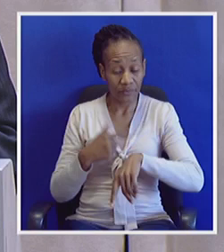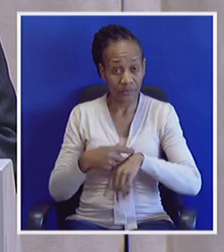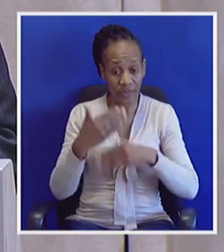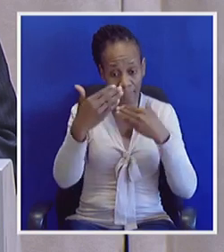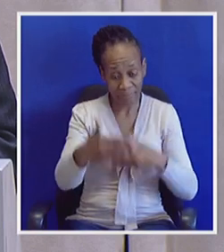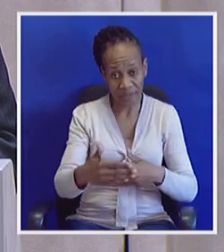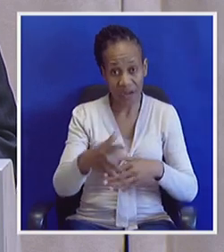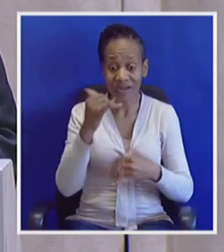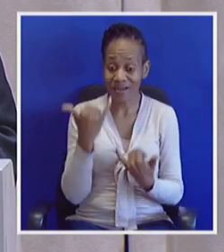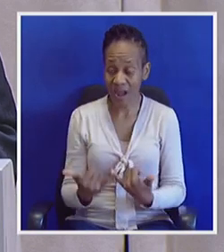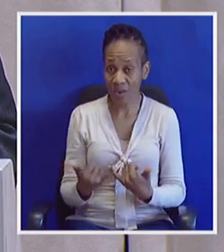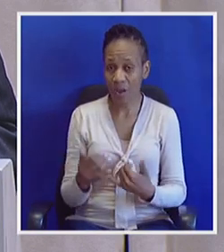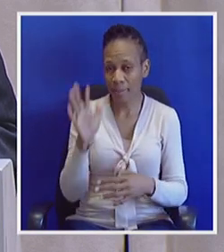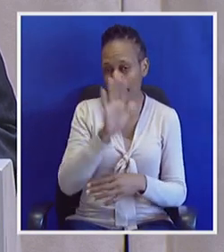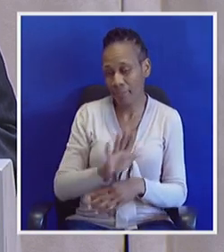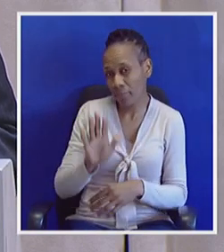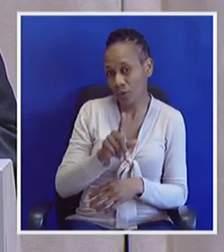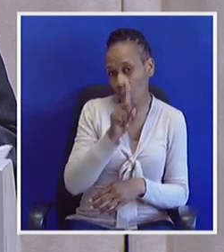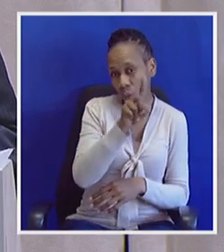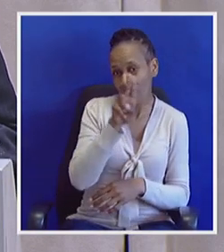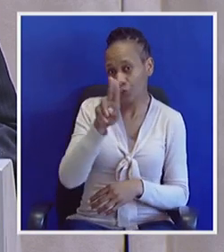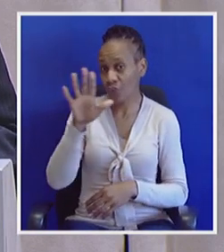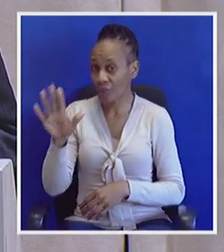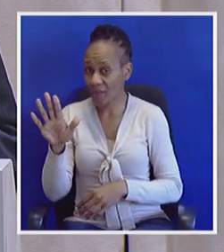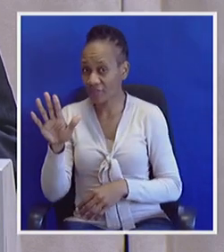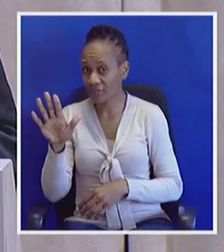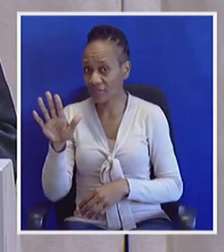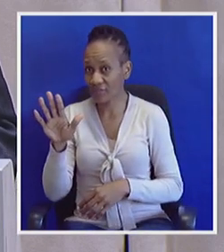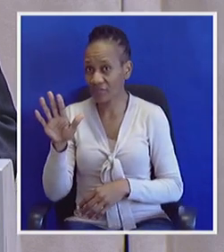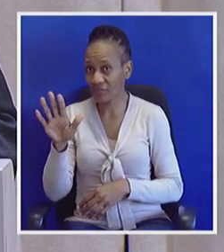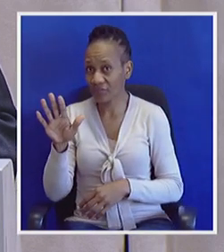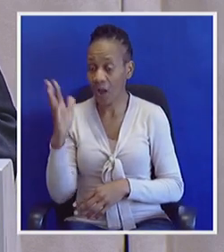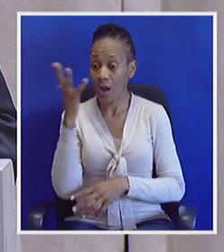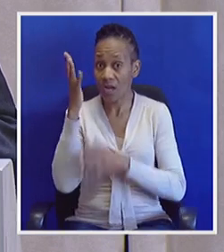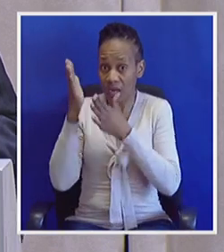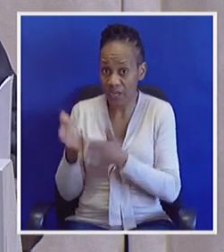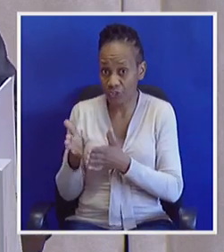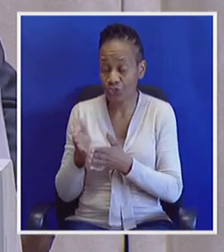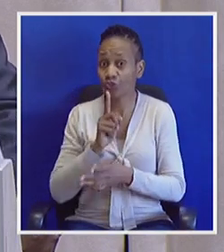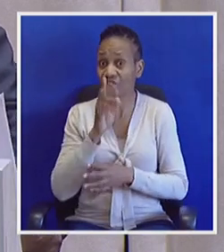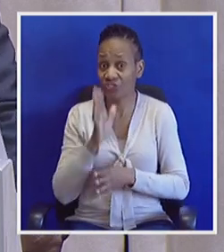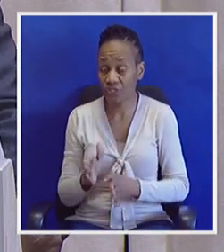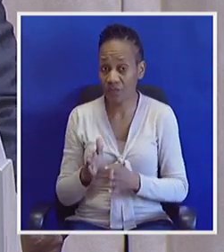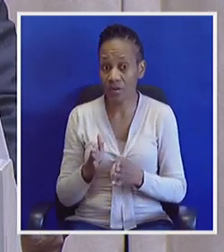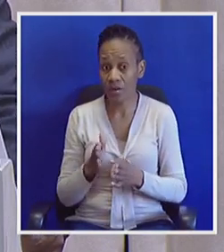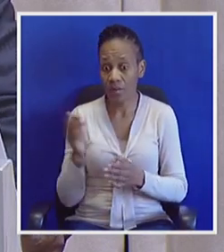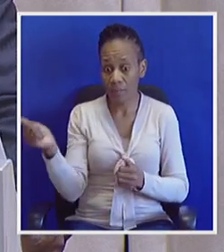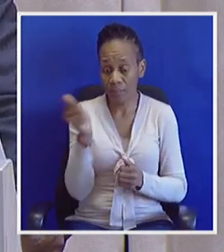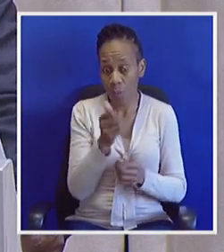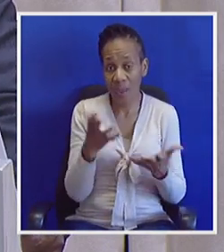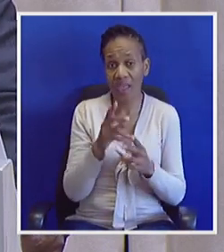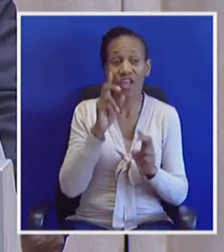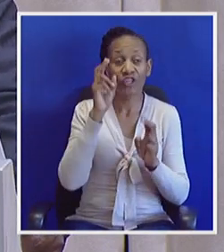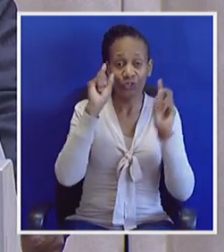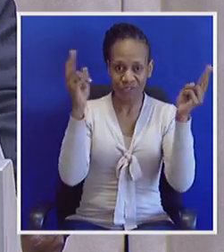a total of 125 lecturing posts were allocated to universities for mentoring, teaching,